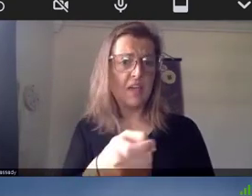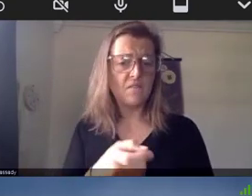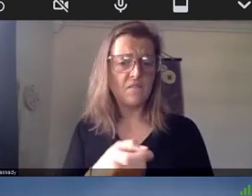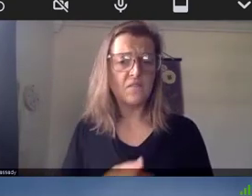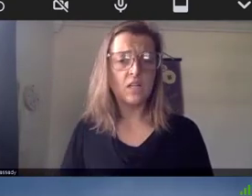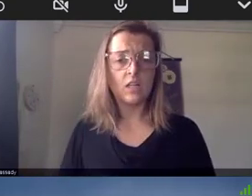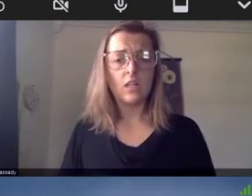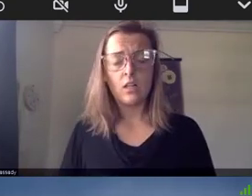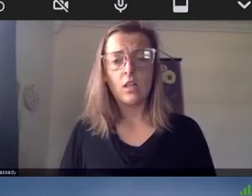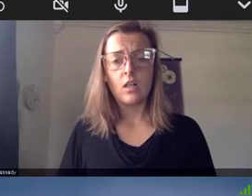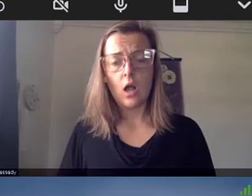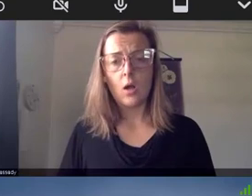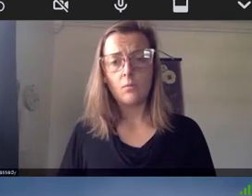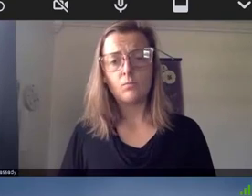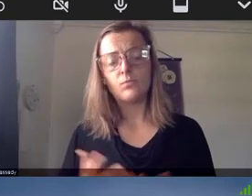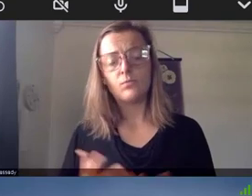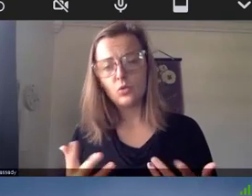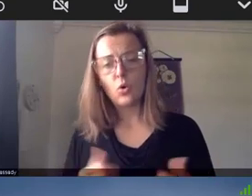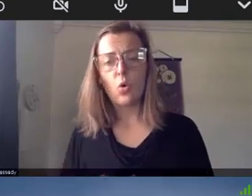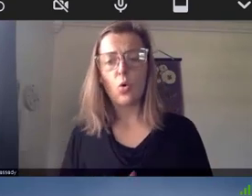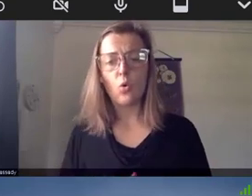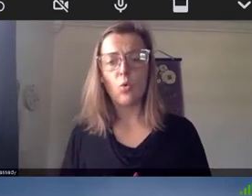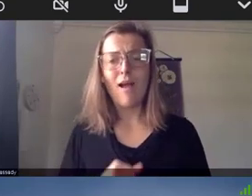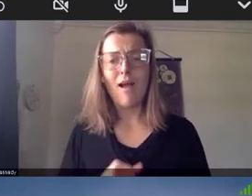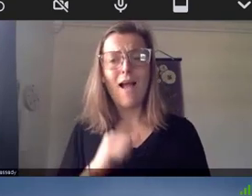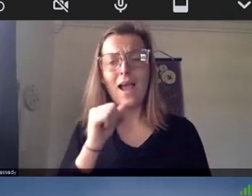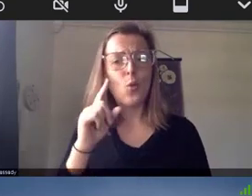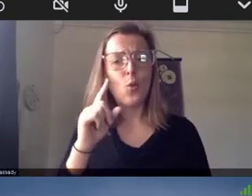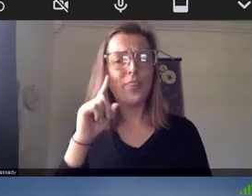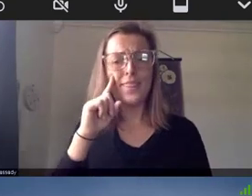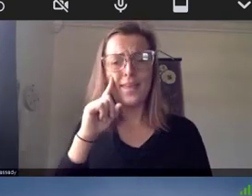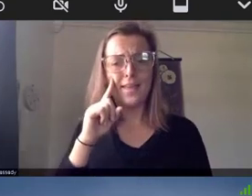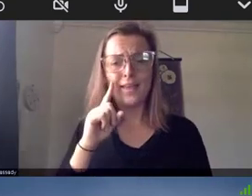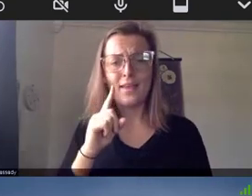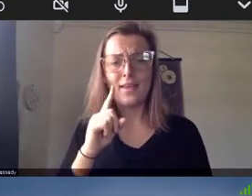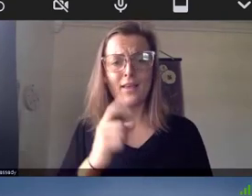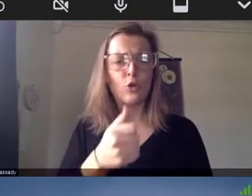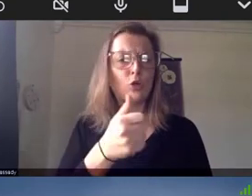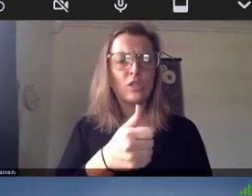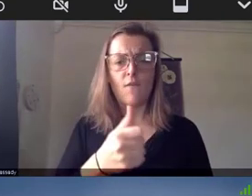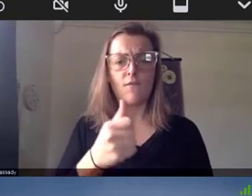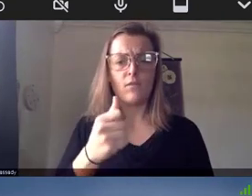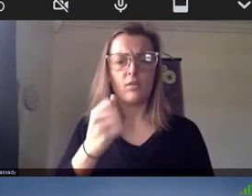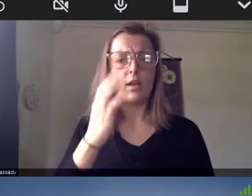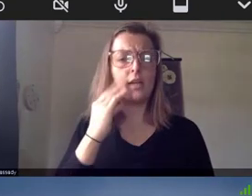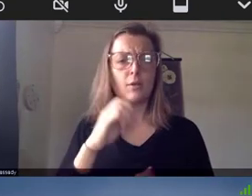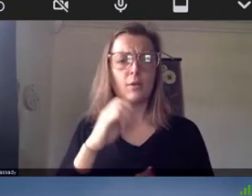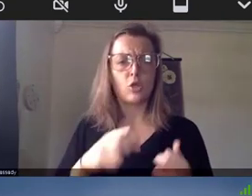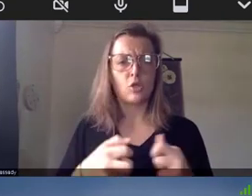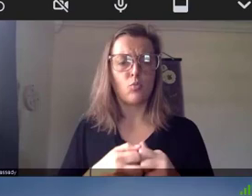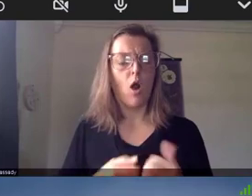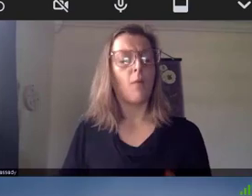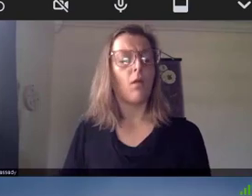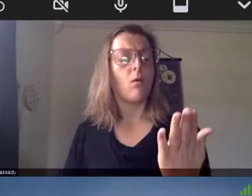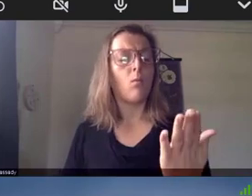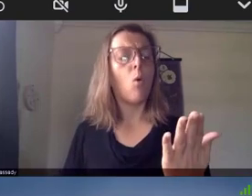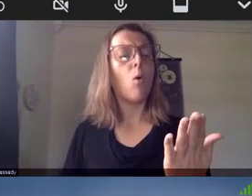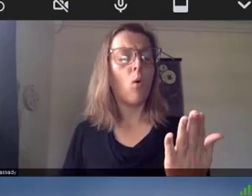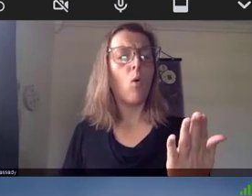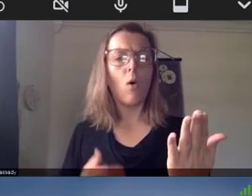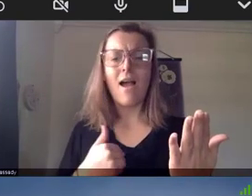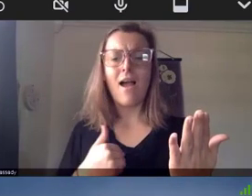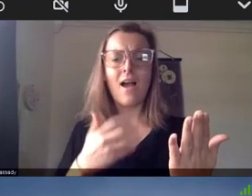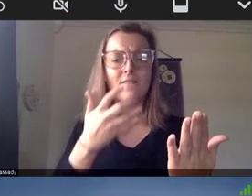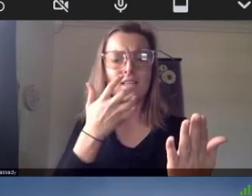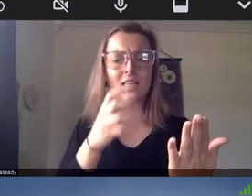I don't think you'd have a problem where you were doing a heat exchanger and then you're